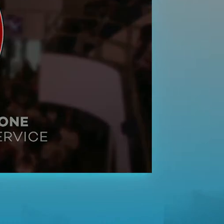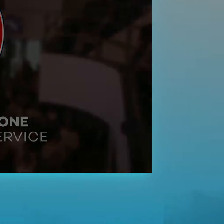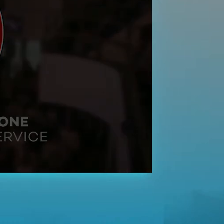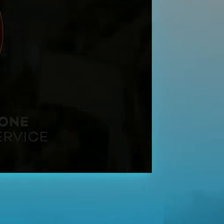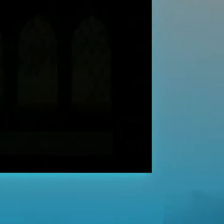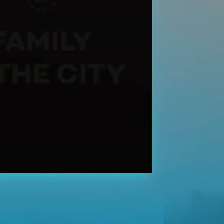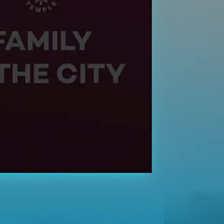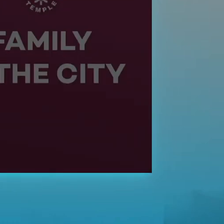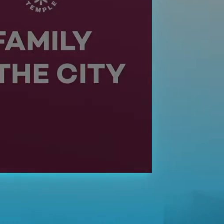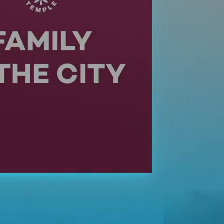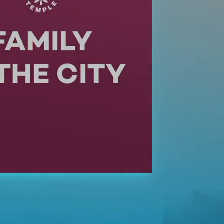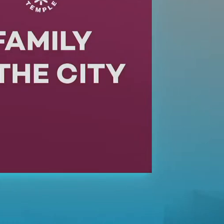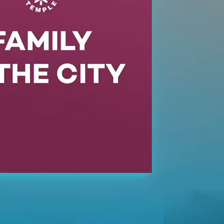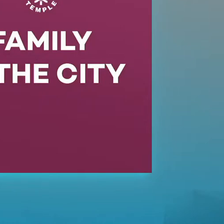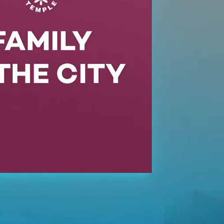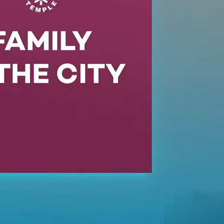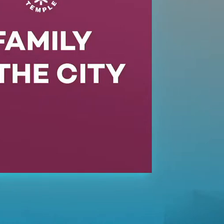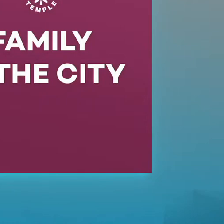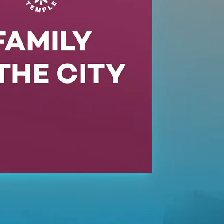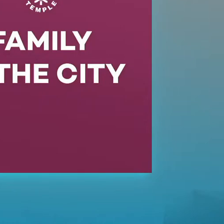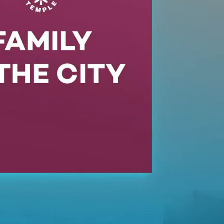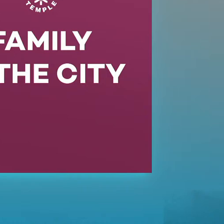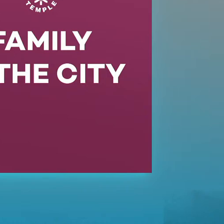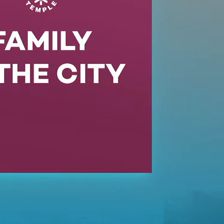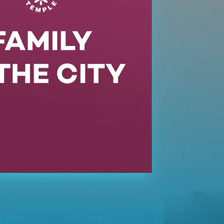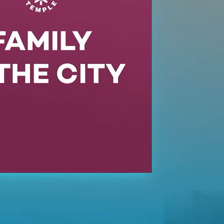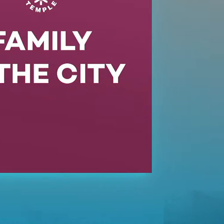with the burning light of noon?